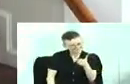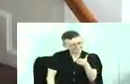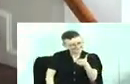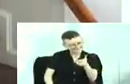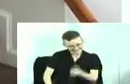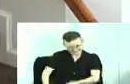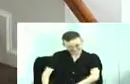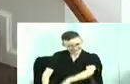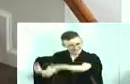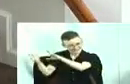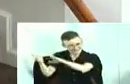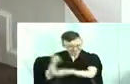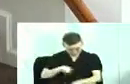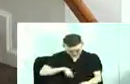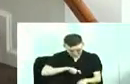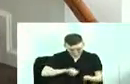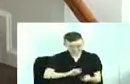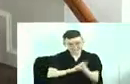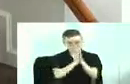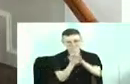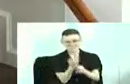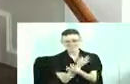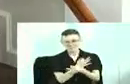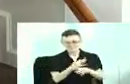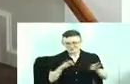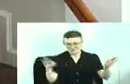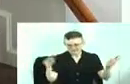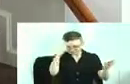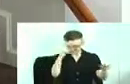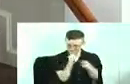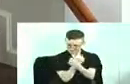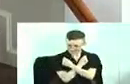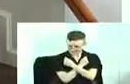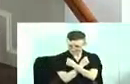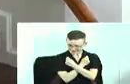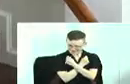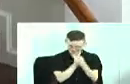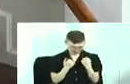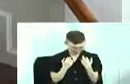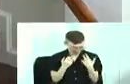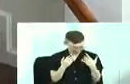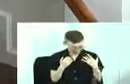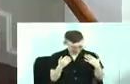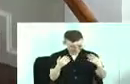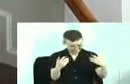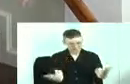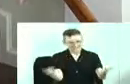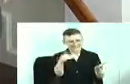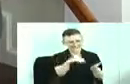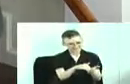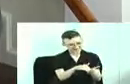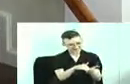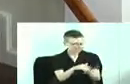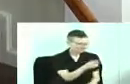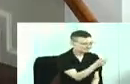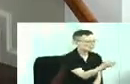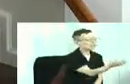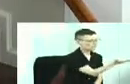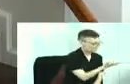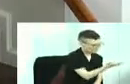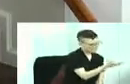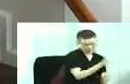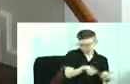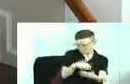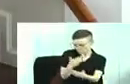so that we can be freed to be love and hope made real once more. And so they get there, and